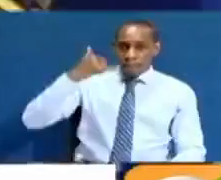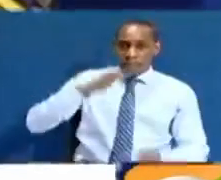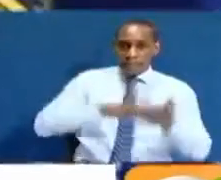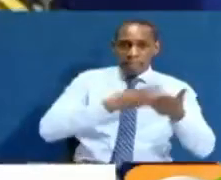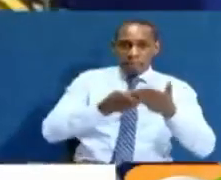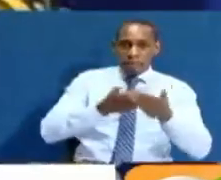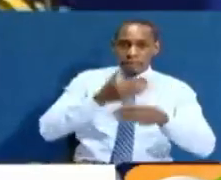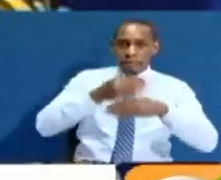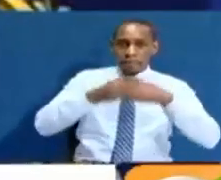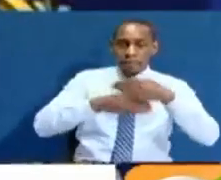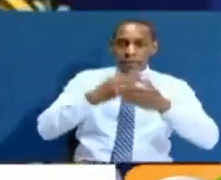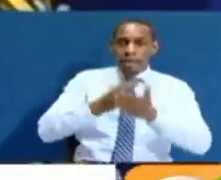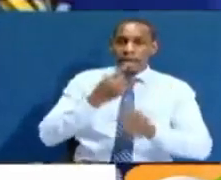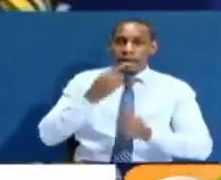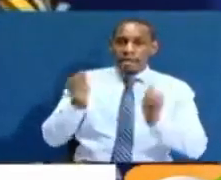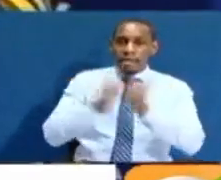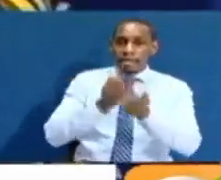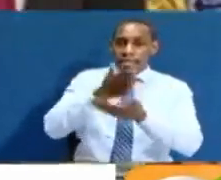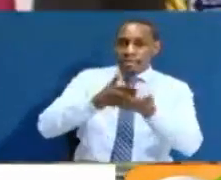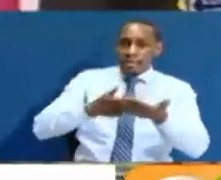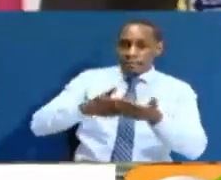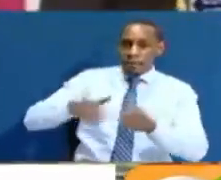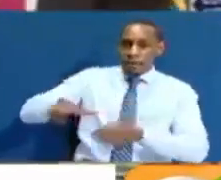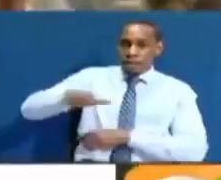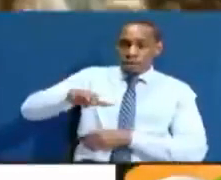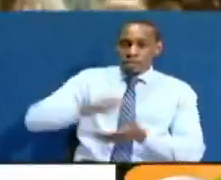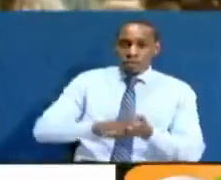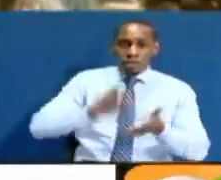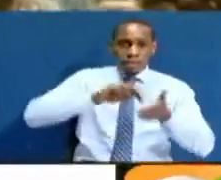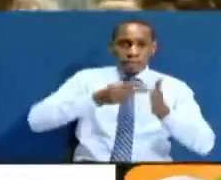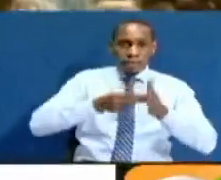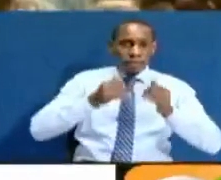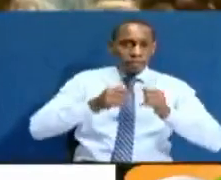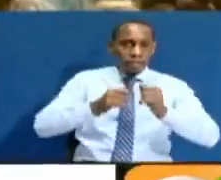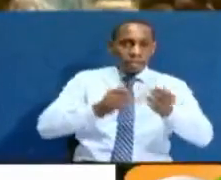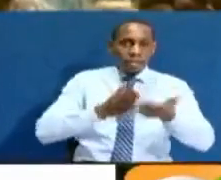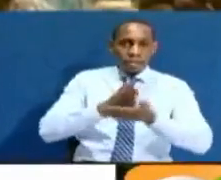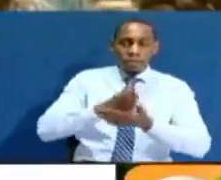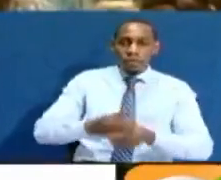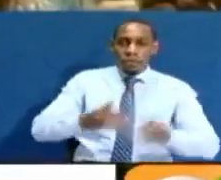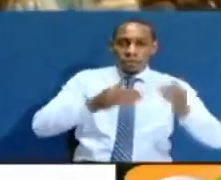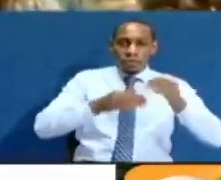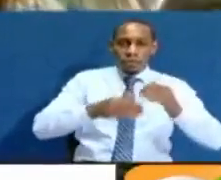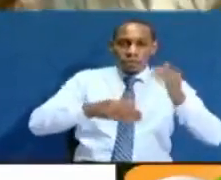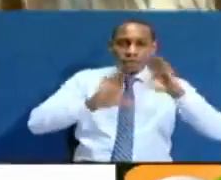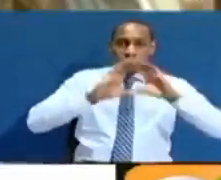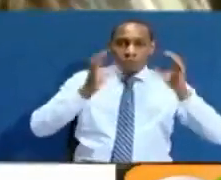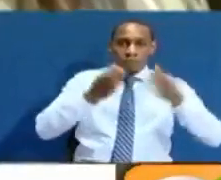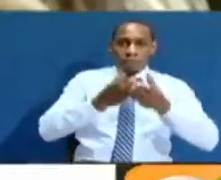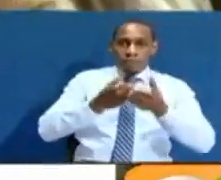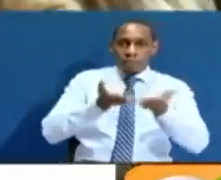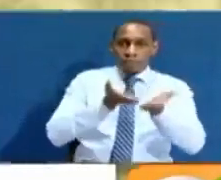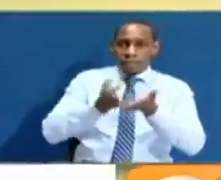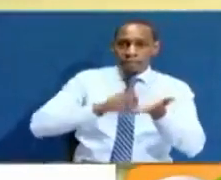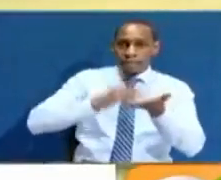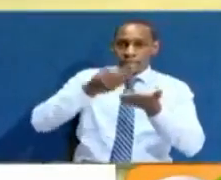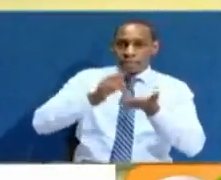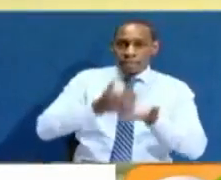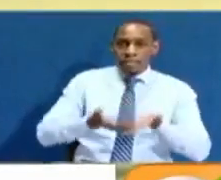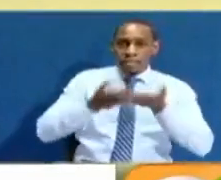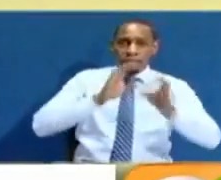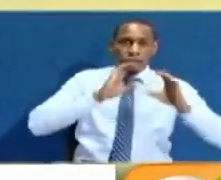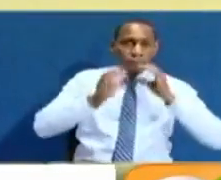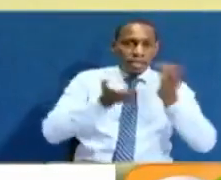to 110 sublocations across the country. The project is being implemented through the Universal Service Fund that seeks to avail